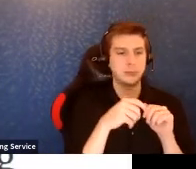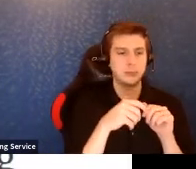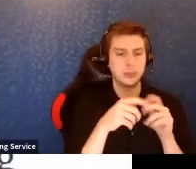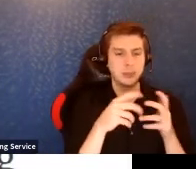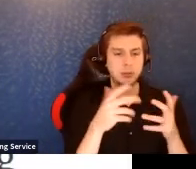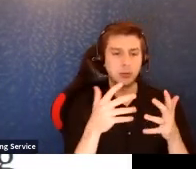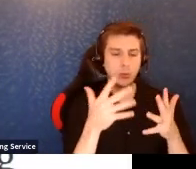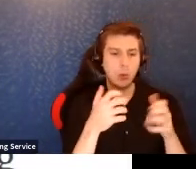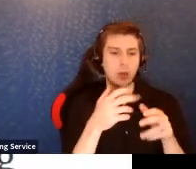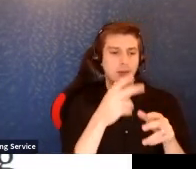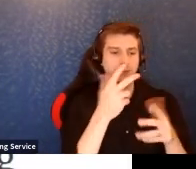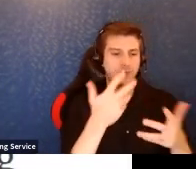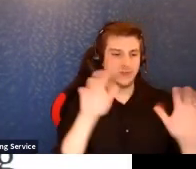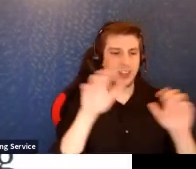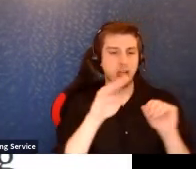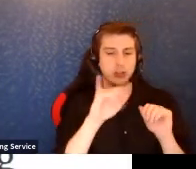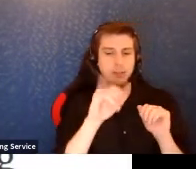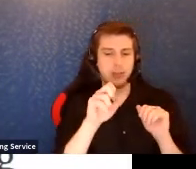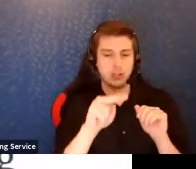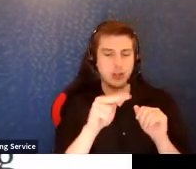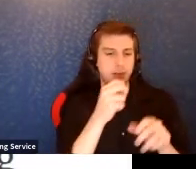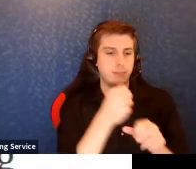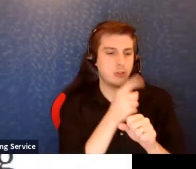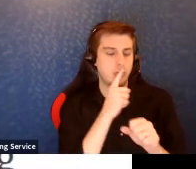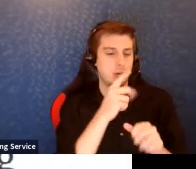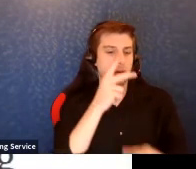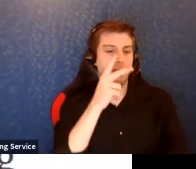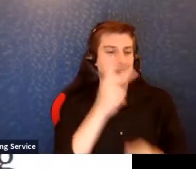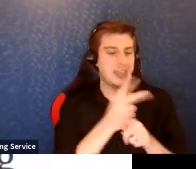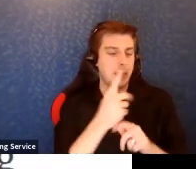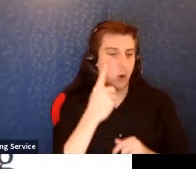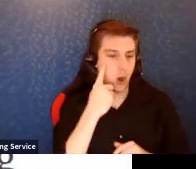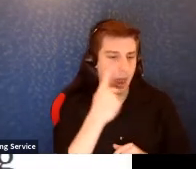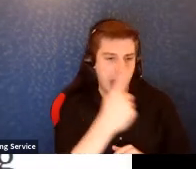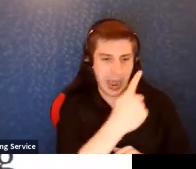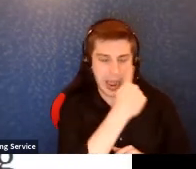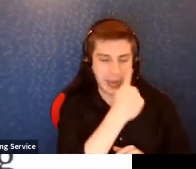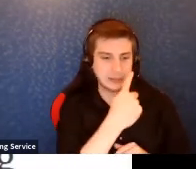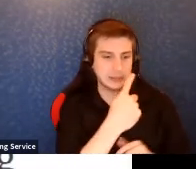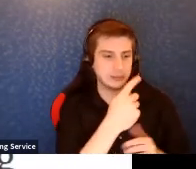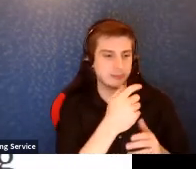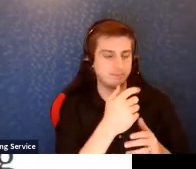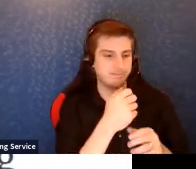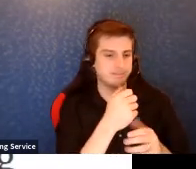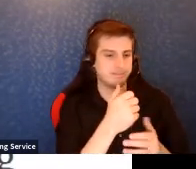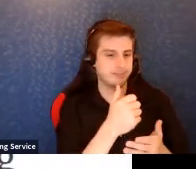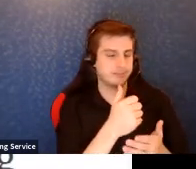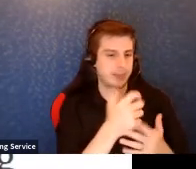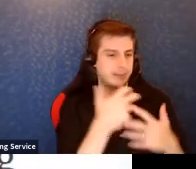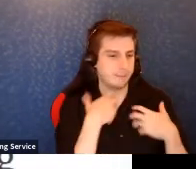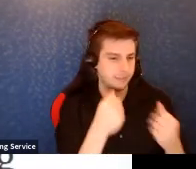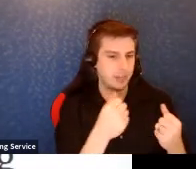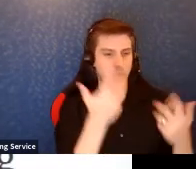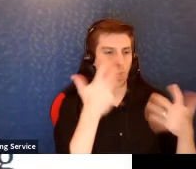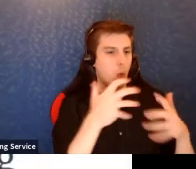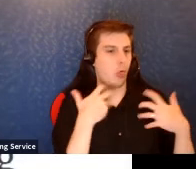as possible. Right? Keep our eyes from getting too exhausted or fatigued by just doing